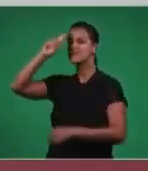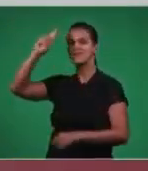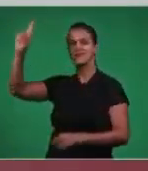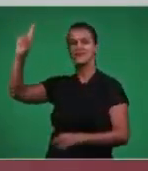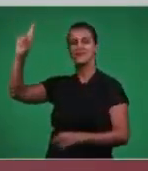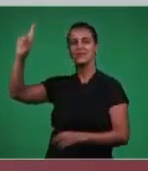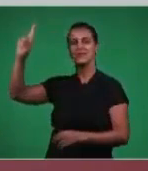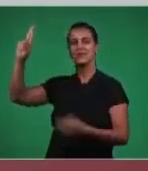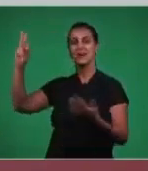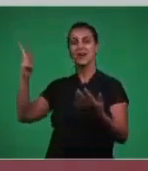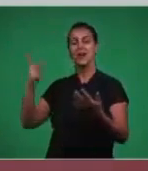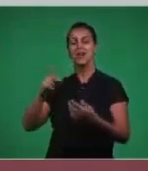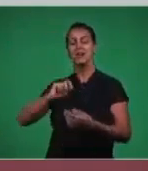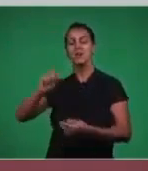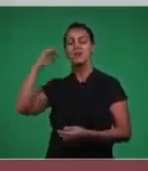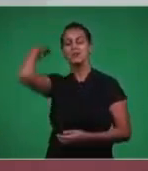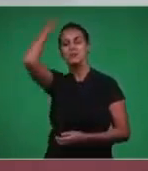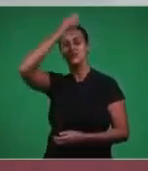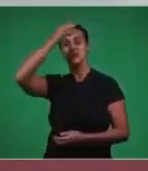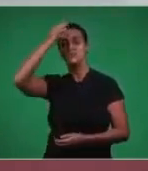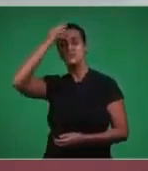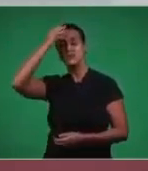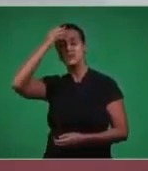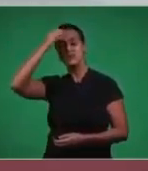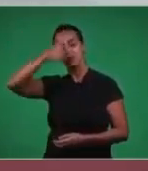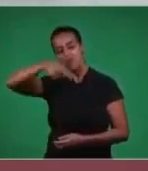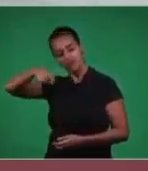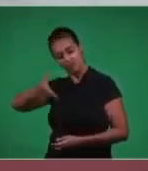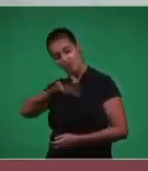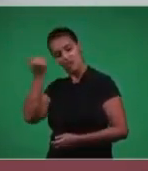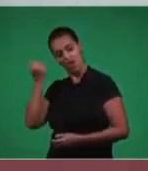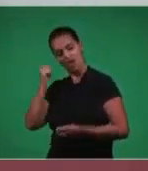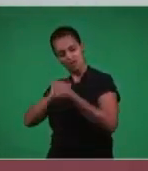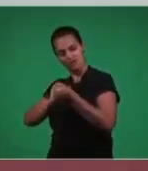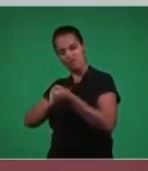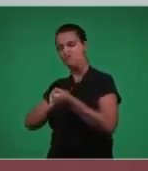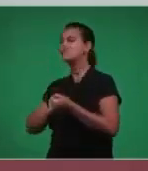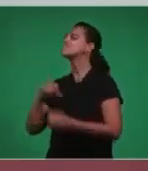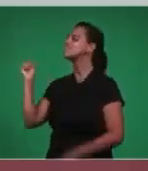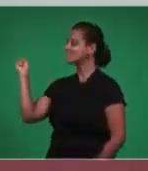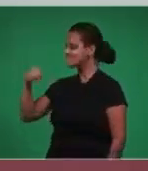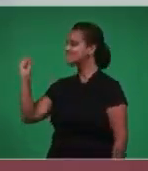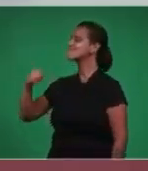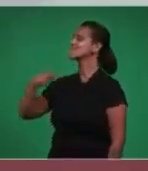Holy Spirit comes and says, go with that man, she says, I will go.